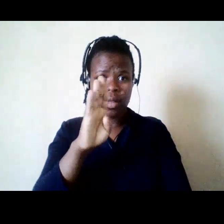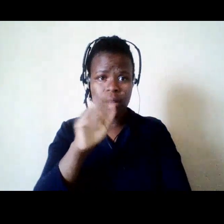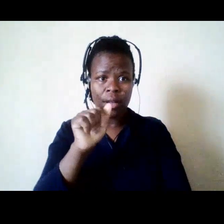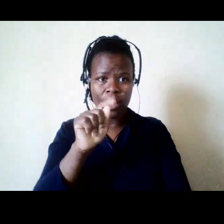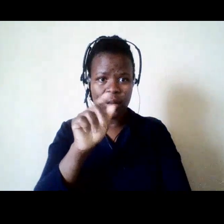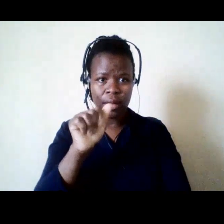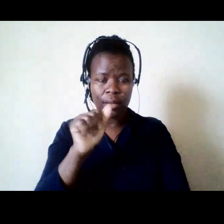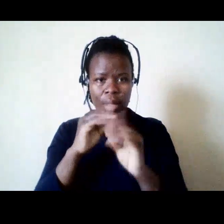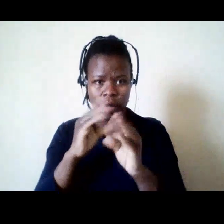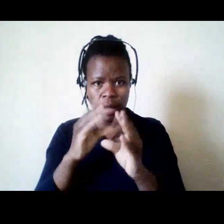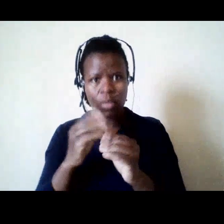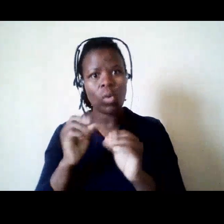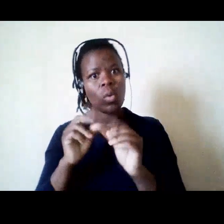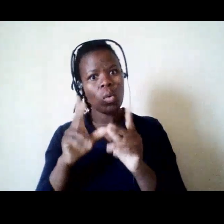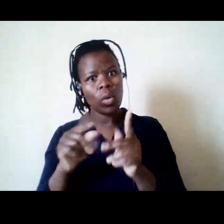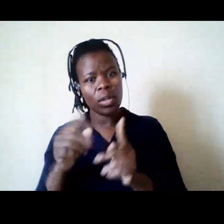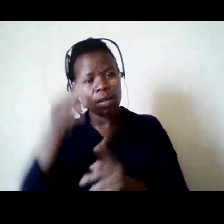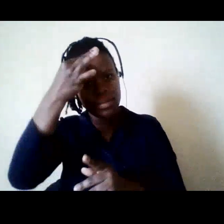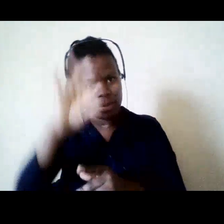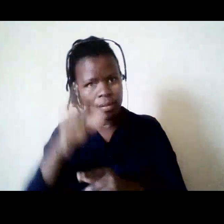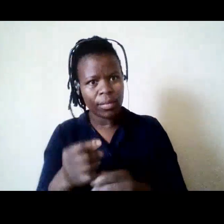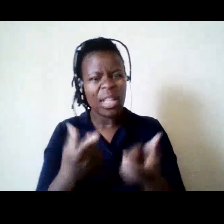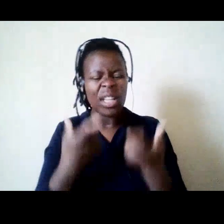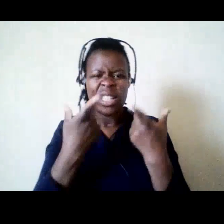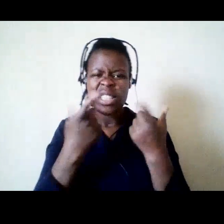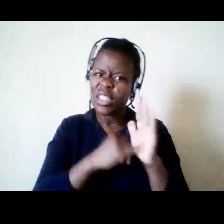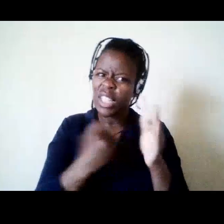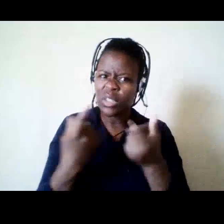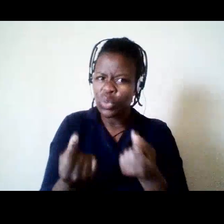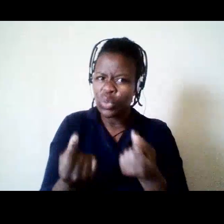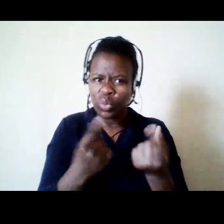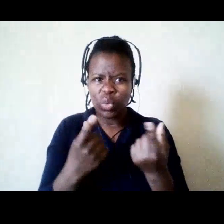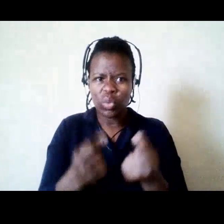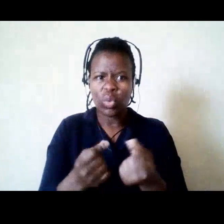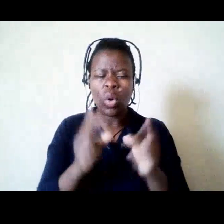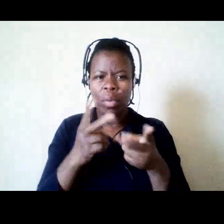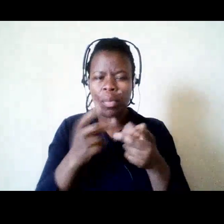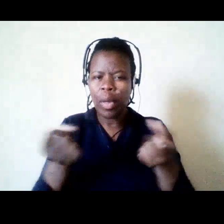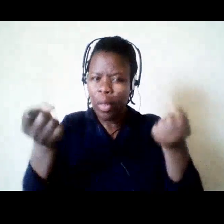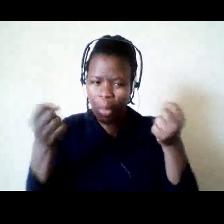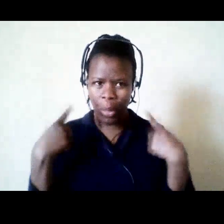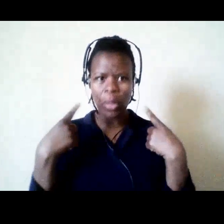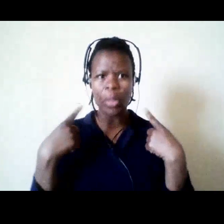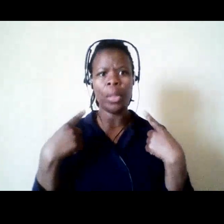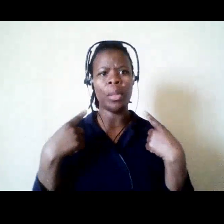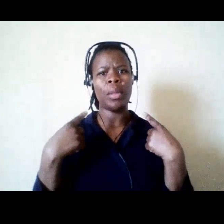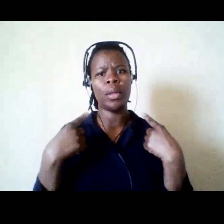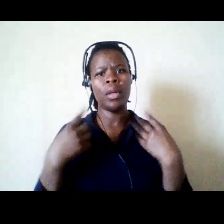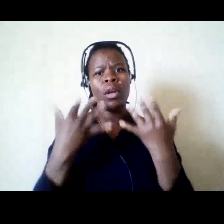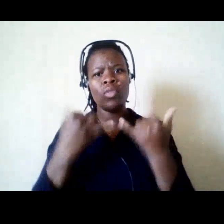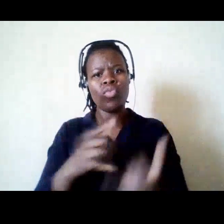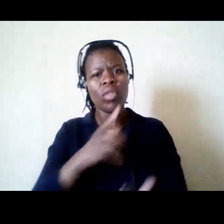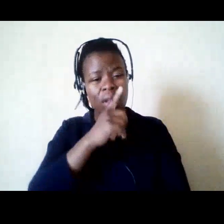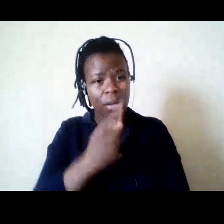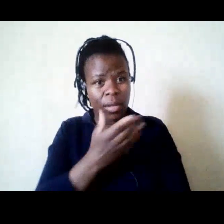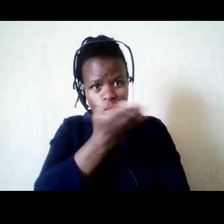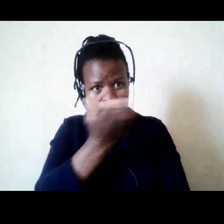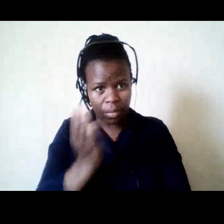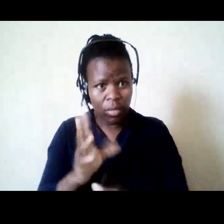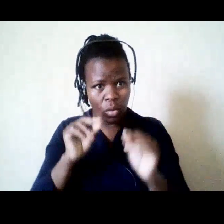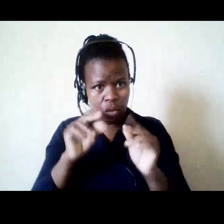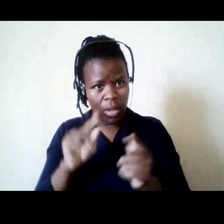to fill a quota. That's what inclusion becomes. Once people don't understand the context. So I tell them, if you don't want me to do the context,